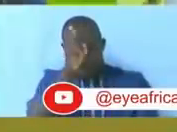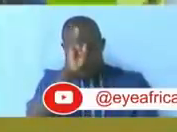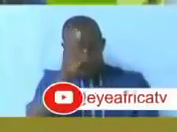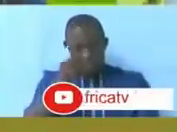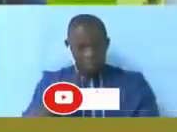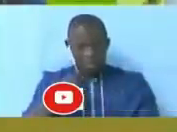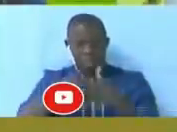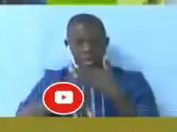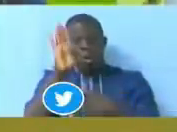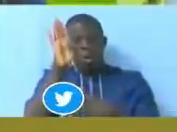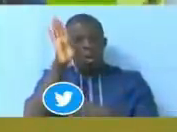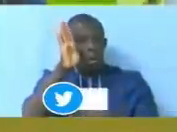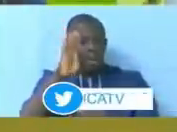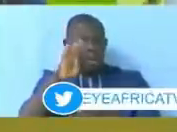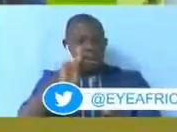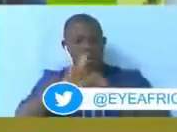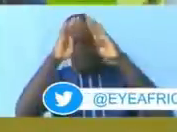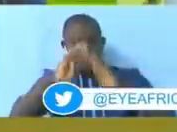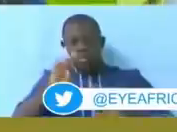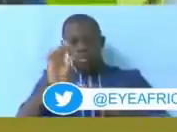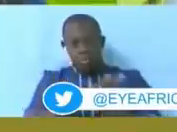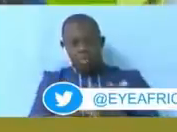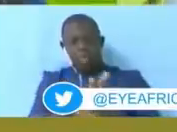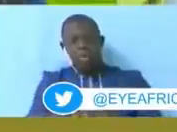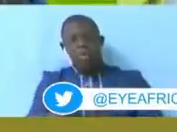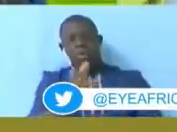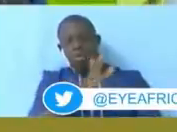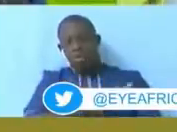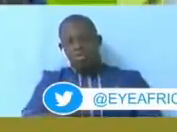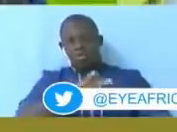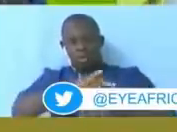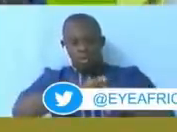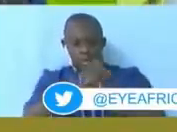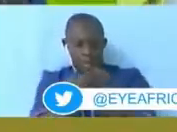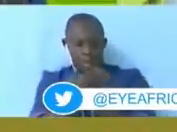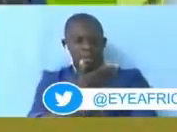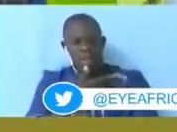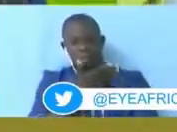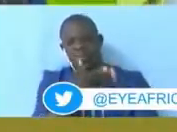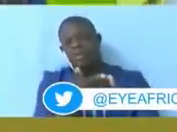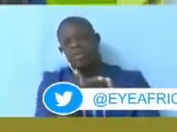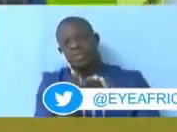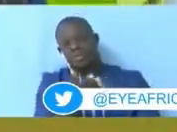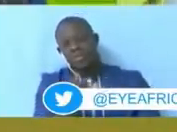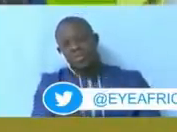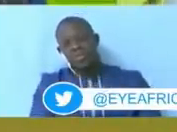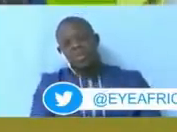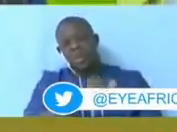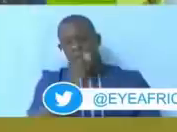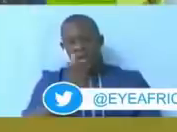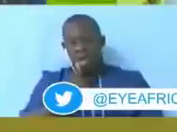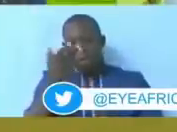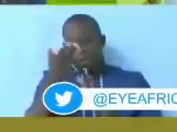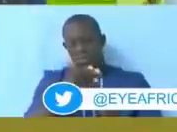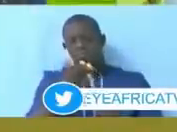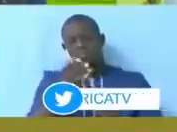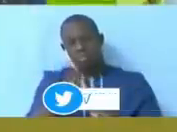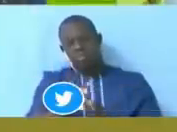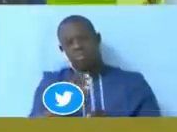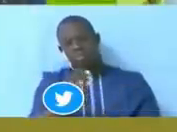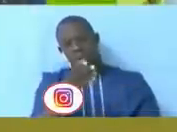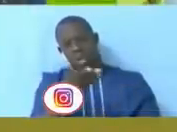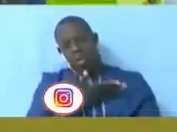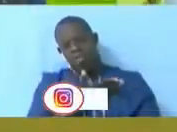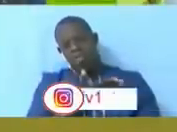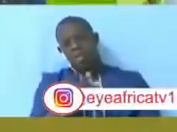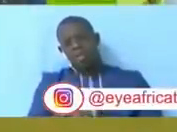were also arrested. And I believe that time they must have recovered